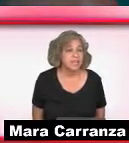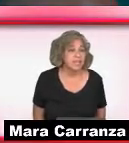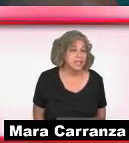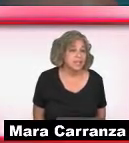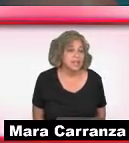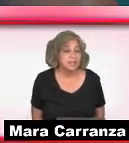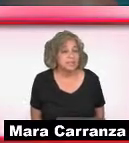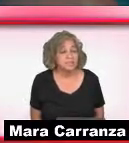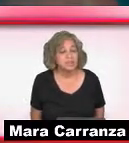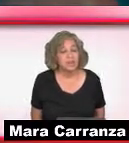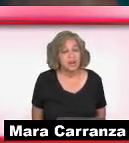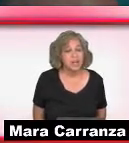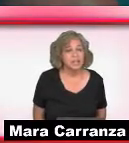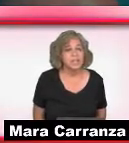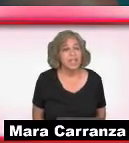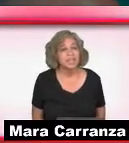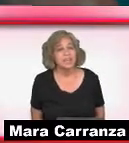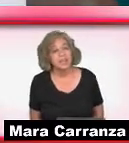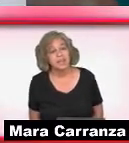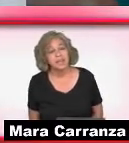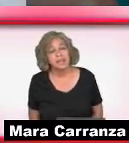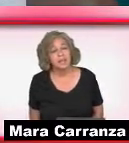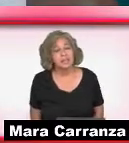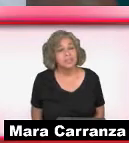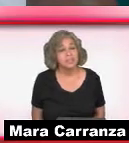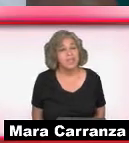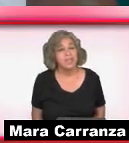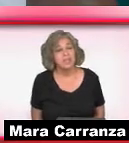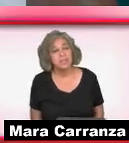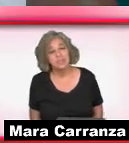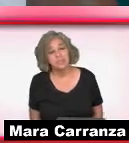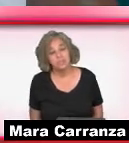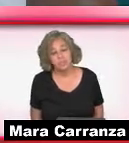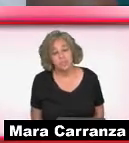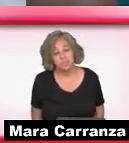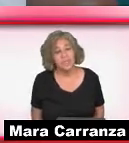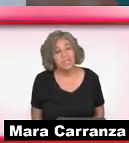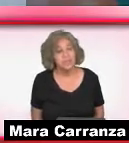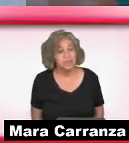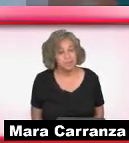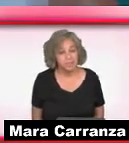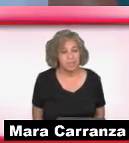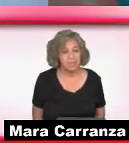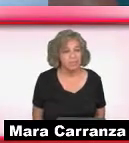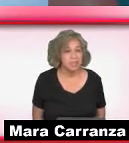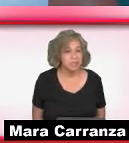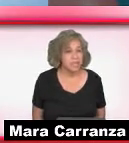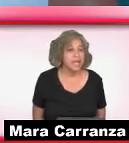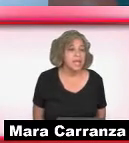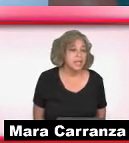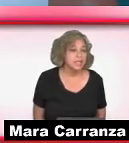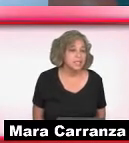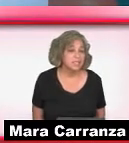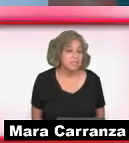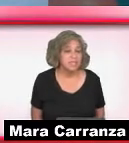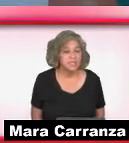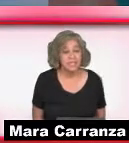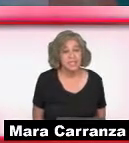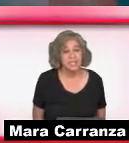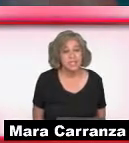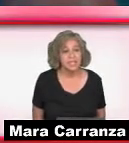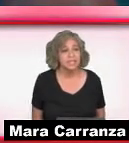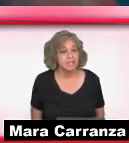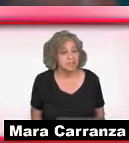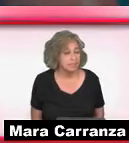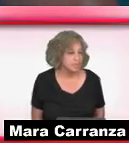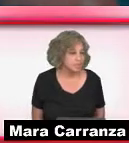and say, sir, I'll take away those military men that you sent me and send me instead